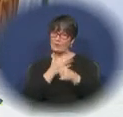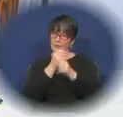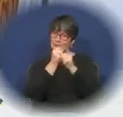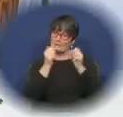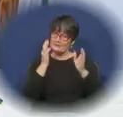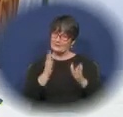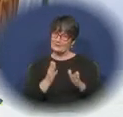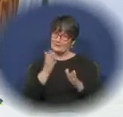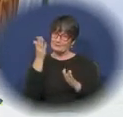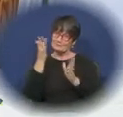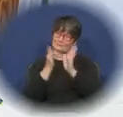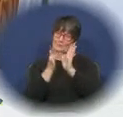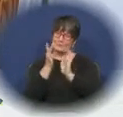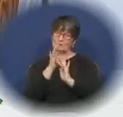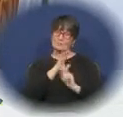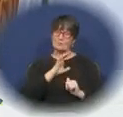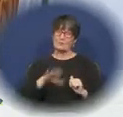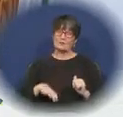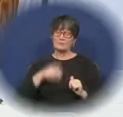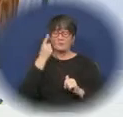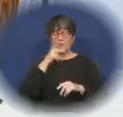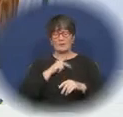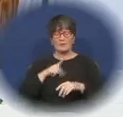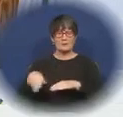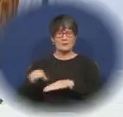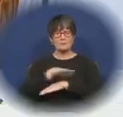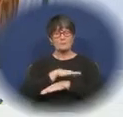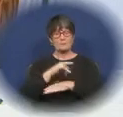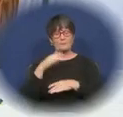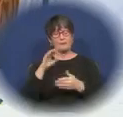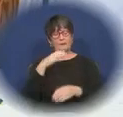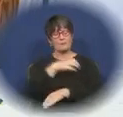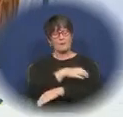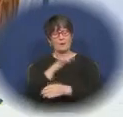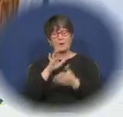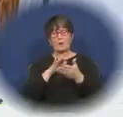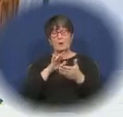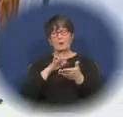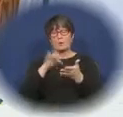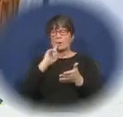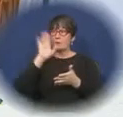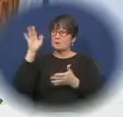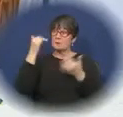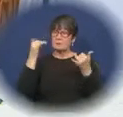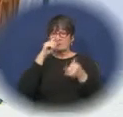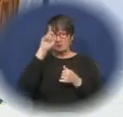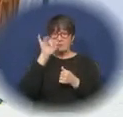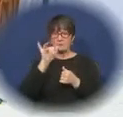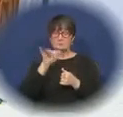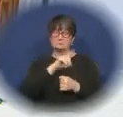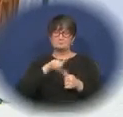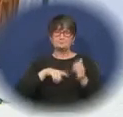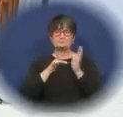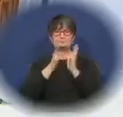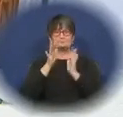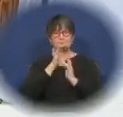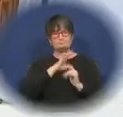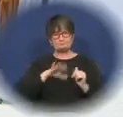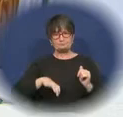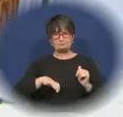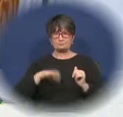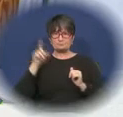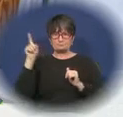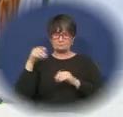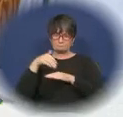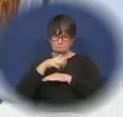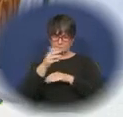Savior, Jesus Christ. For the kingdom, the power, and the glory are yours, now and forever. Lord Jesus Christ, who